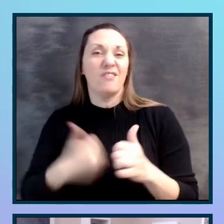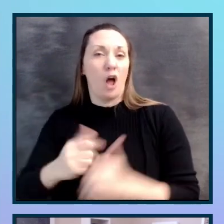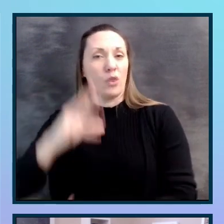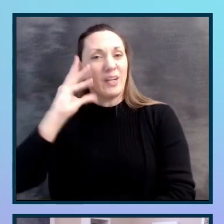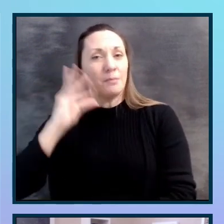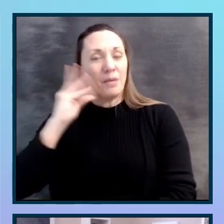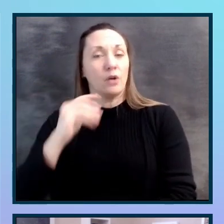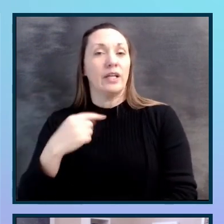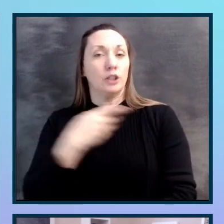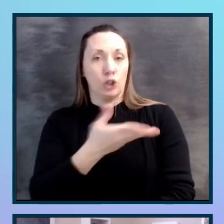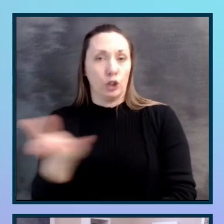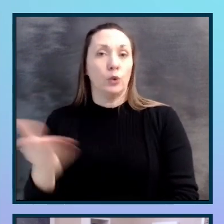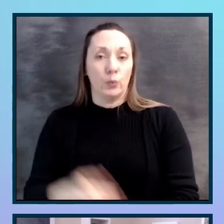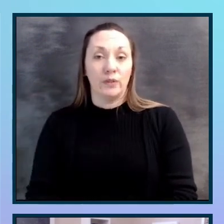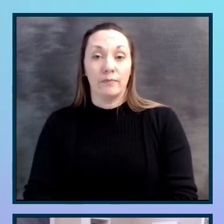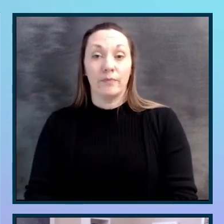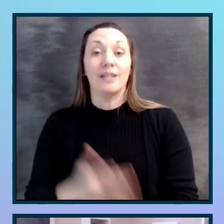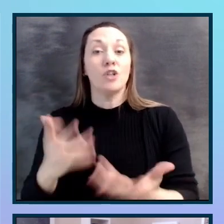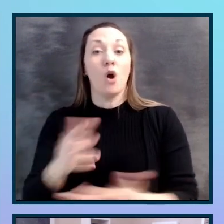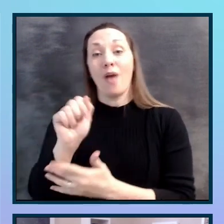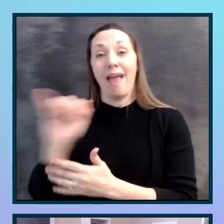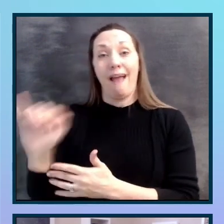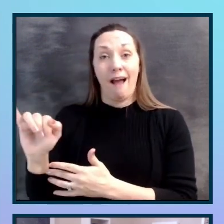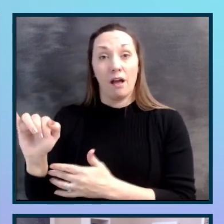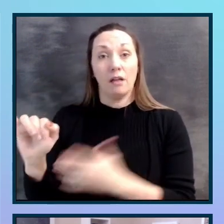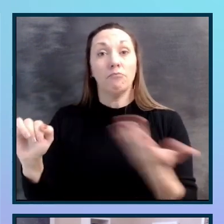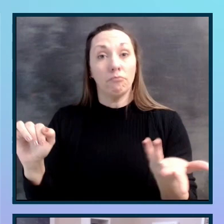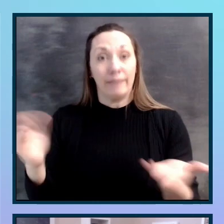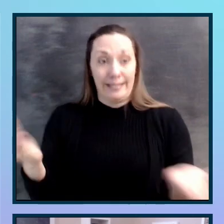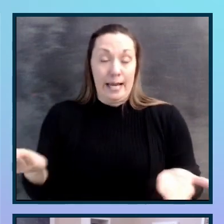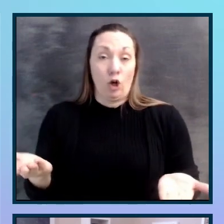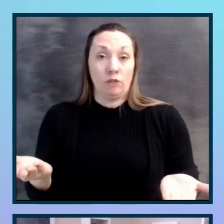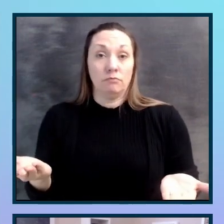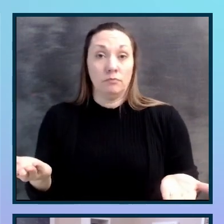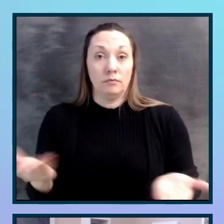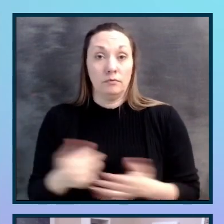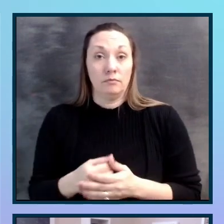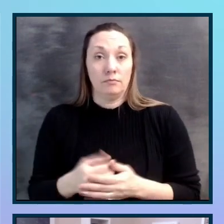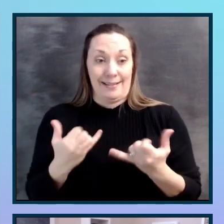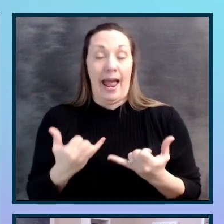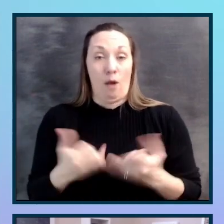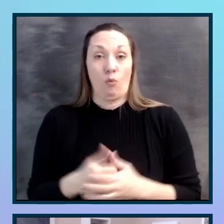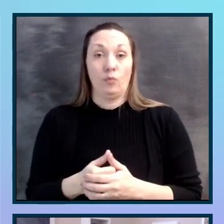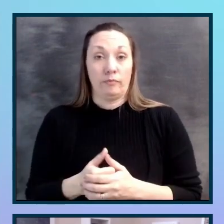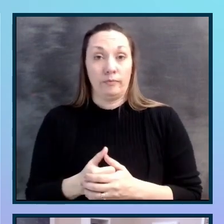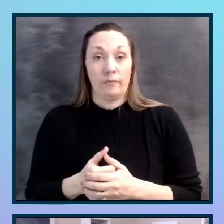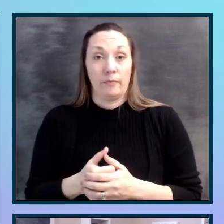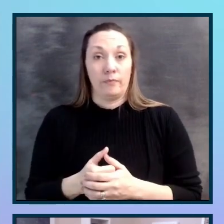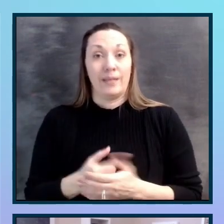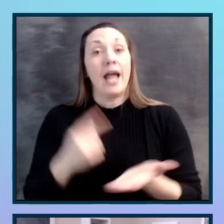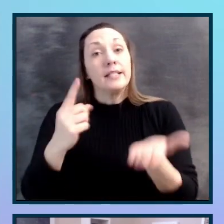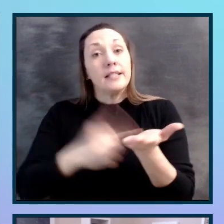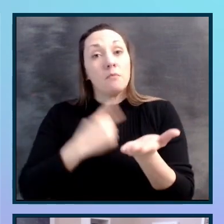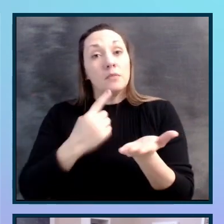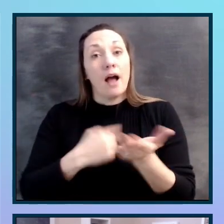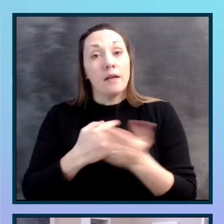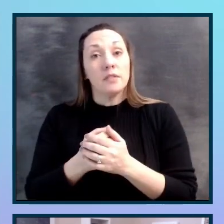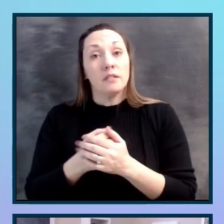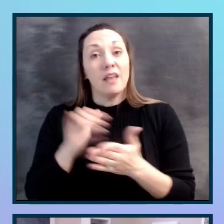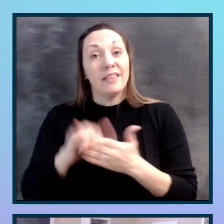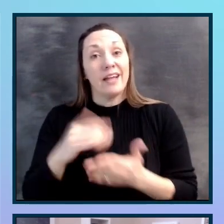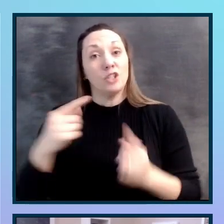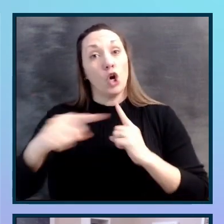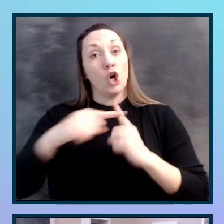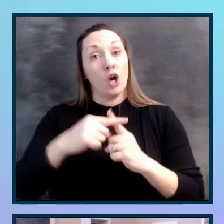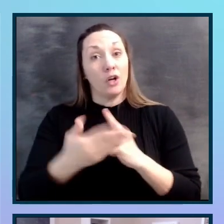experiences to you. So AI is here. It's now. And sometimes that's a good